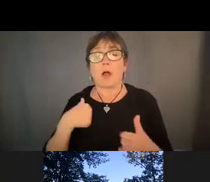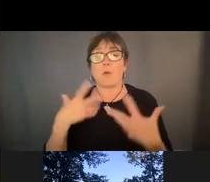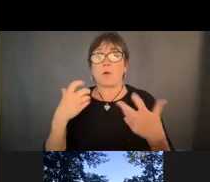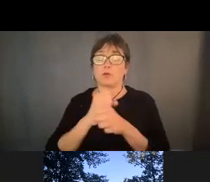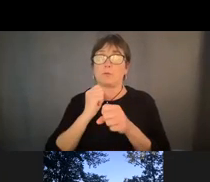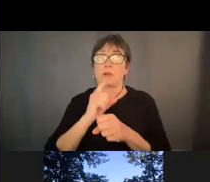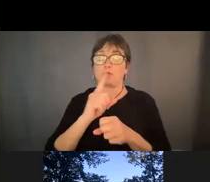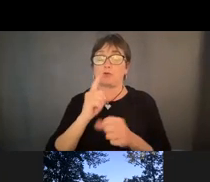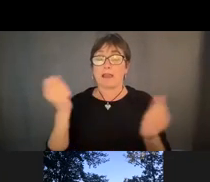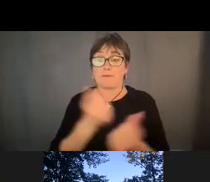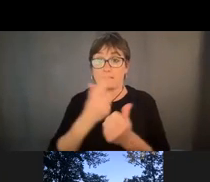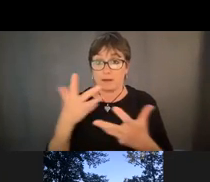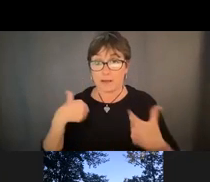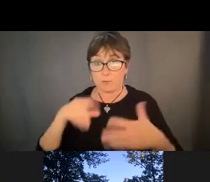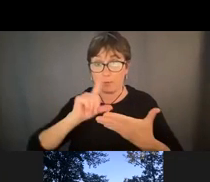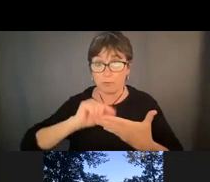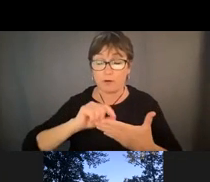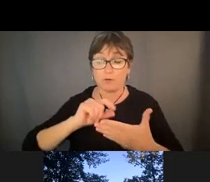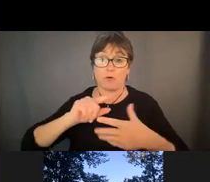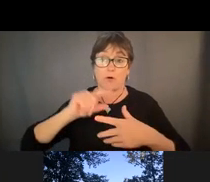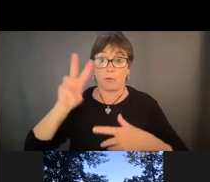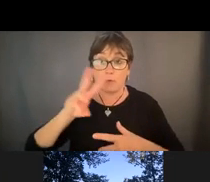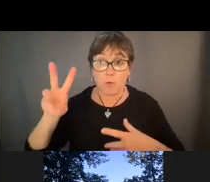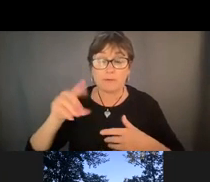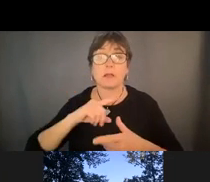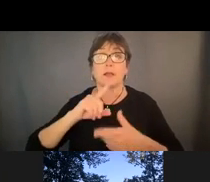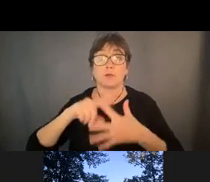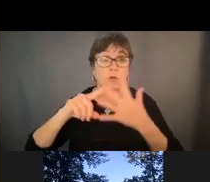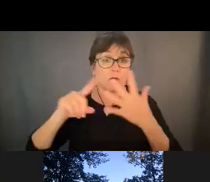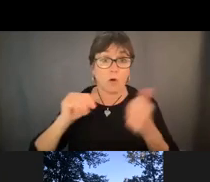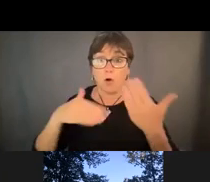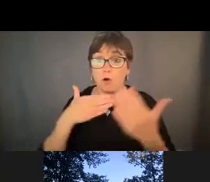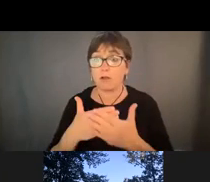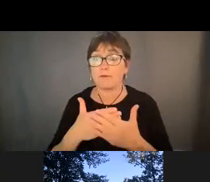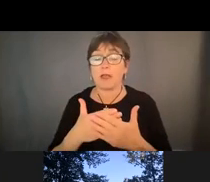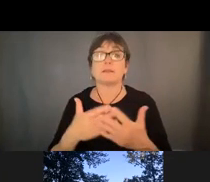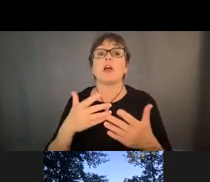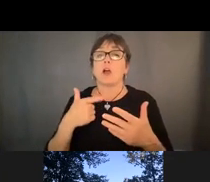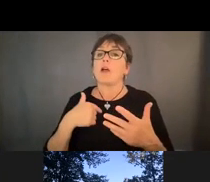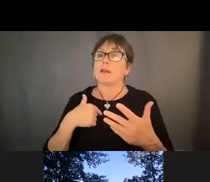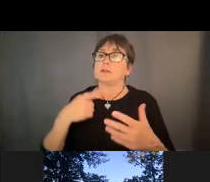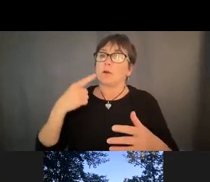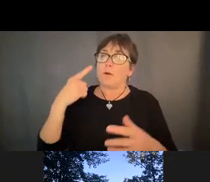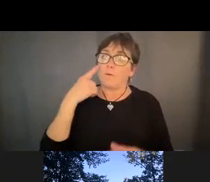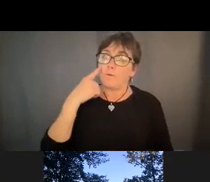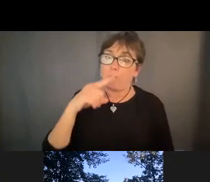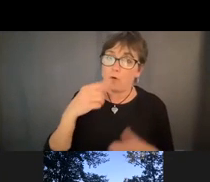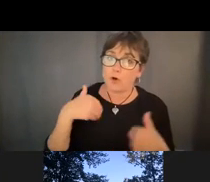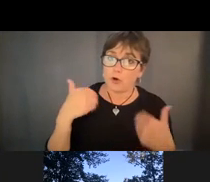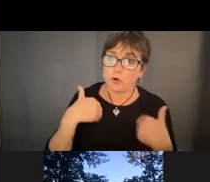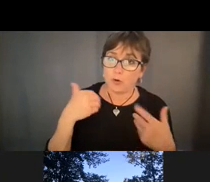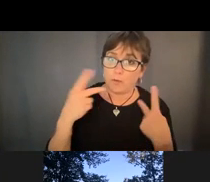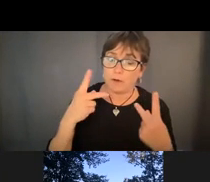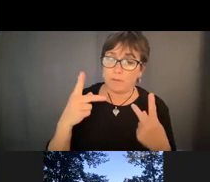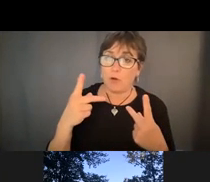that we're putting out are for youth and by youth. And so really putting them at the center of our project and making sure that they are leading this project